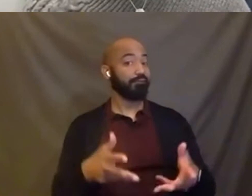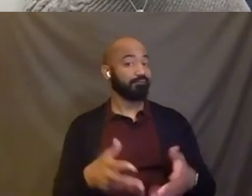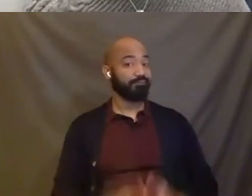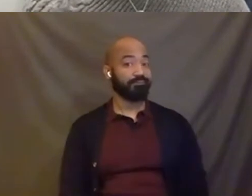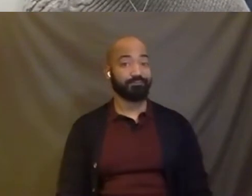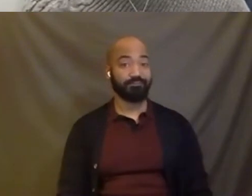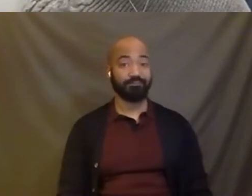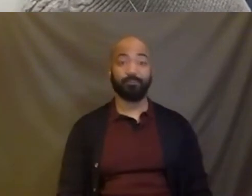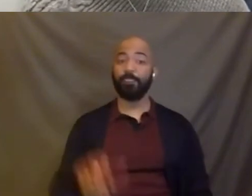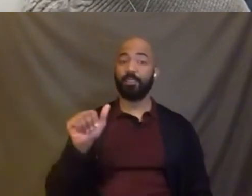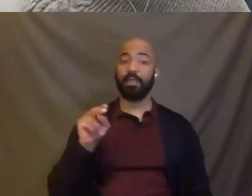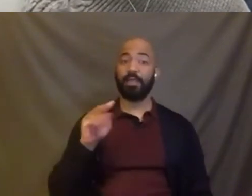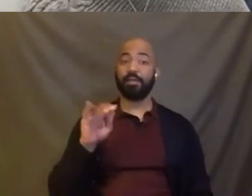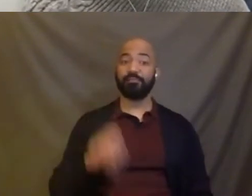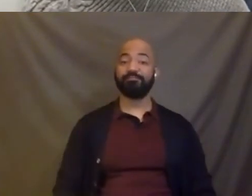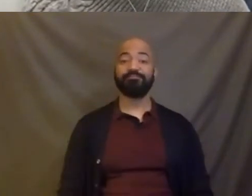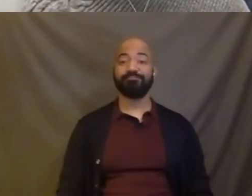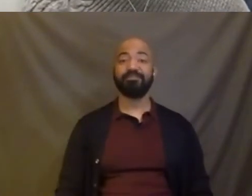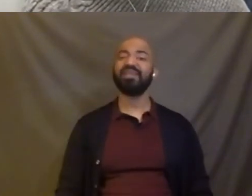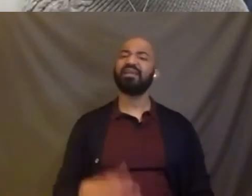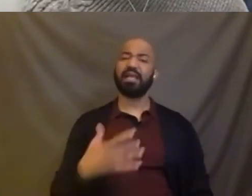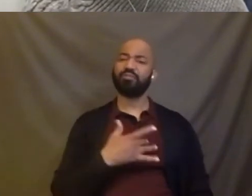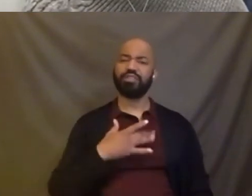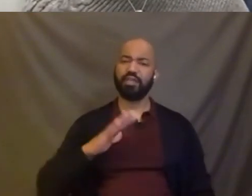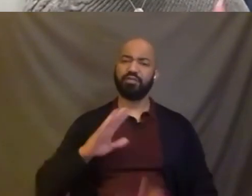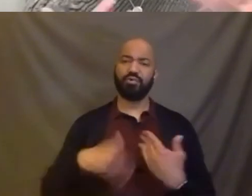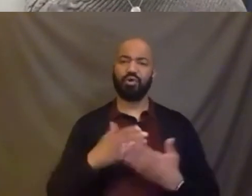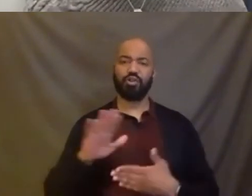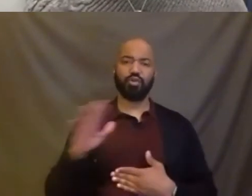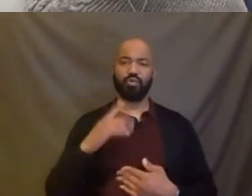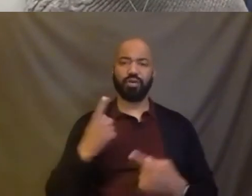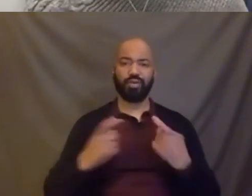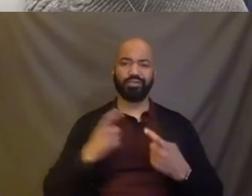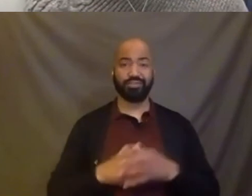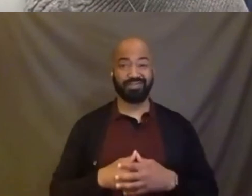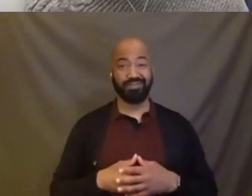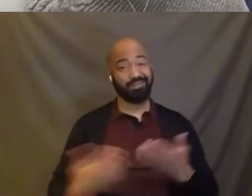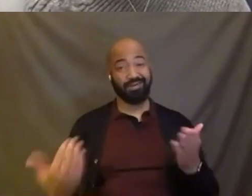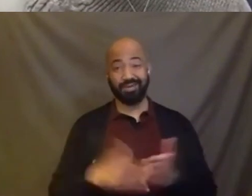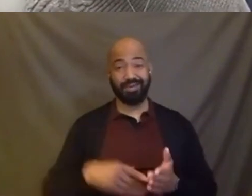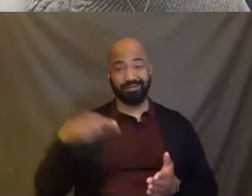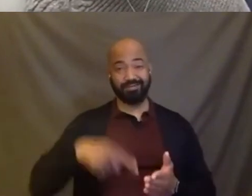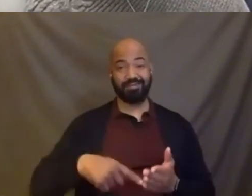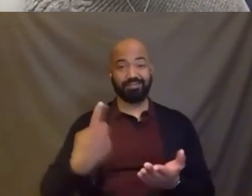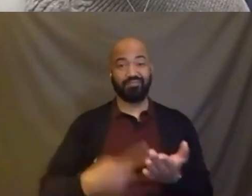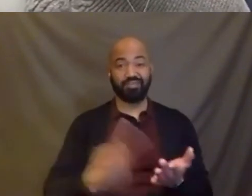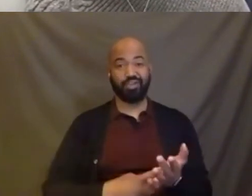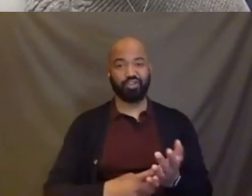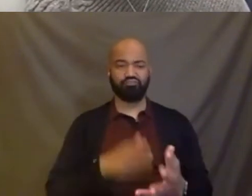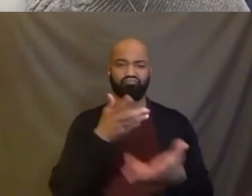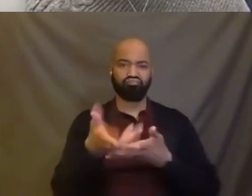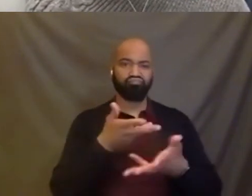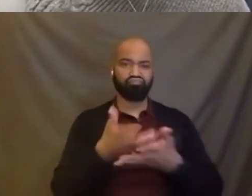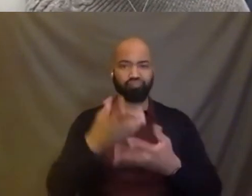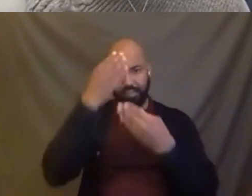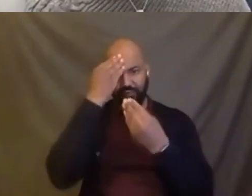I have to say, I'm just really appreciative of all these questions, because I think just, again, having this conversation and this opportunity to share this information